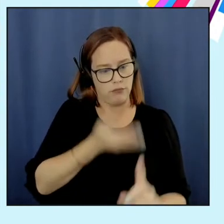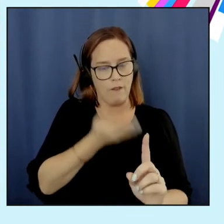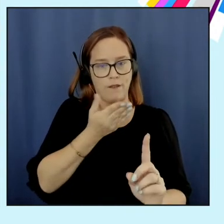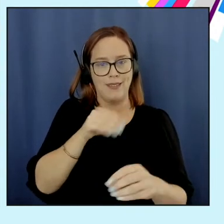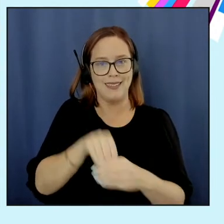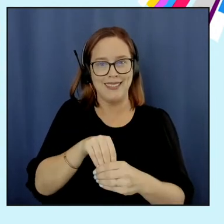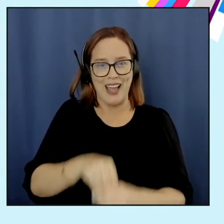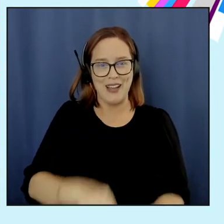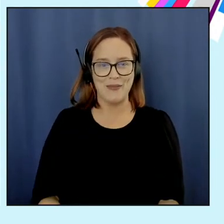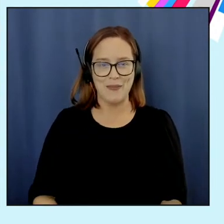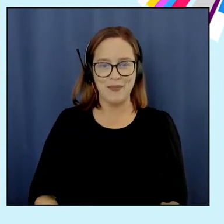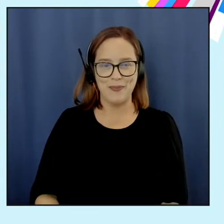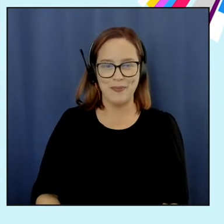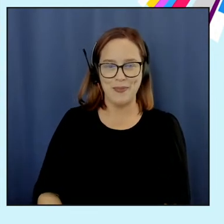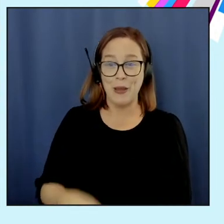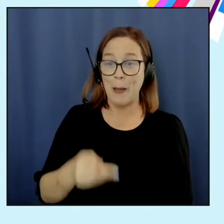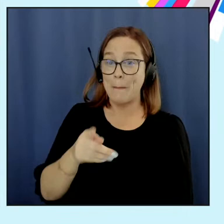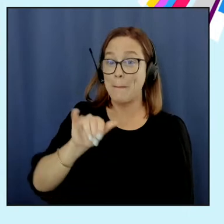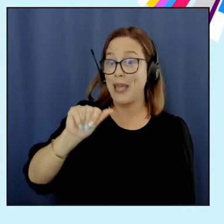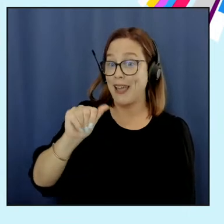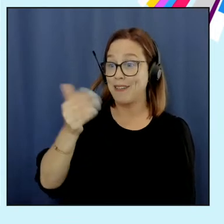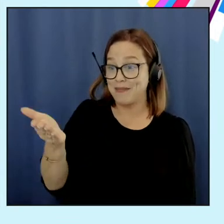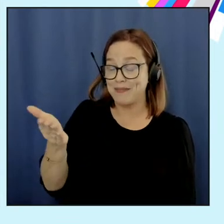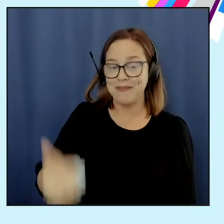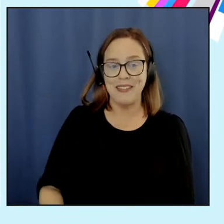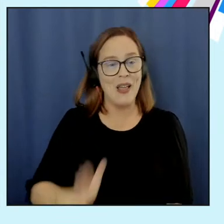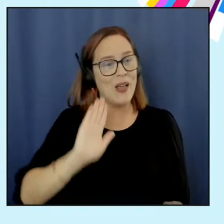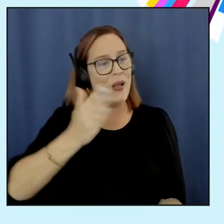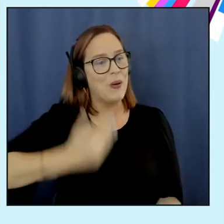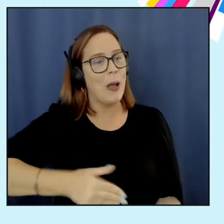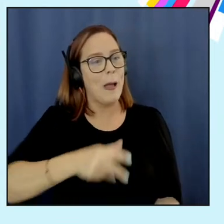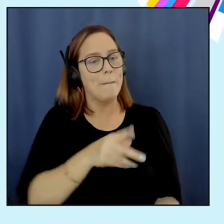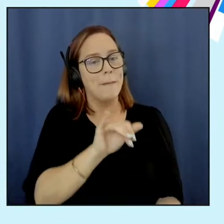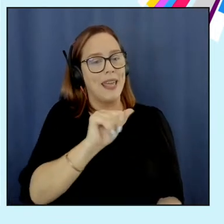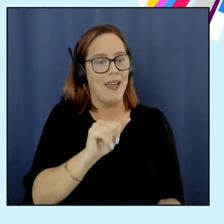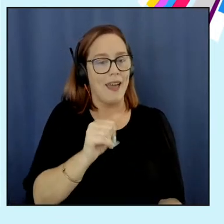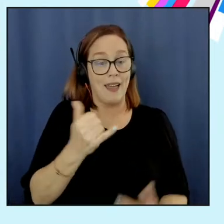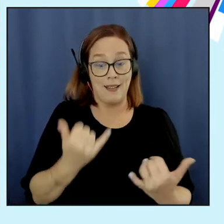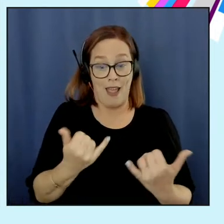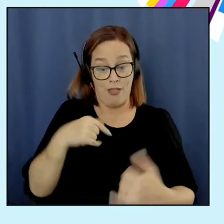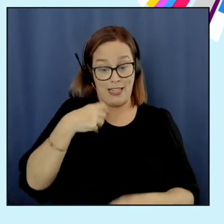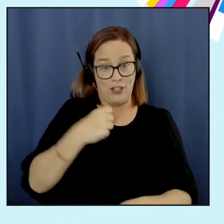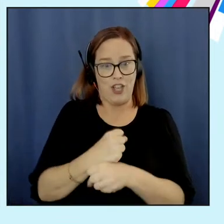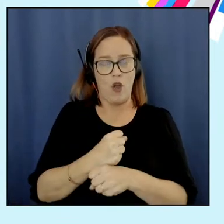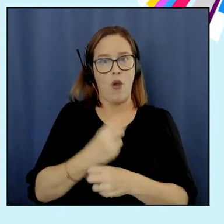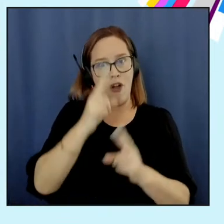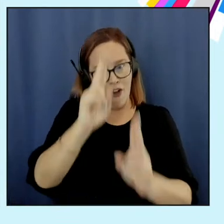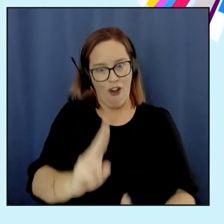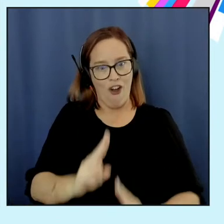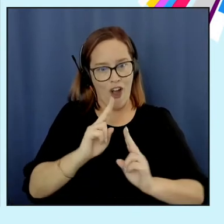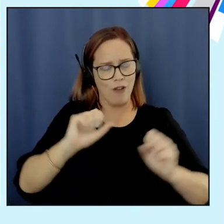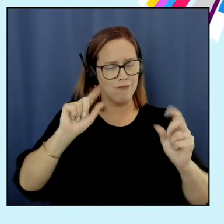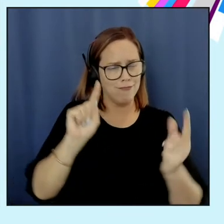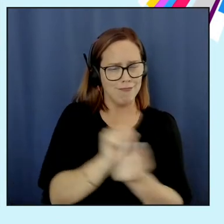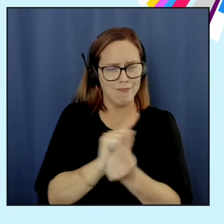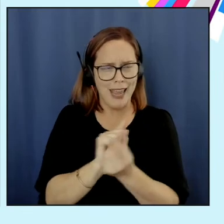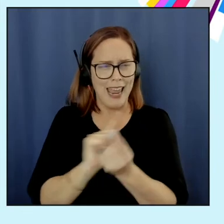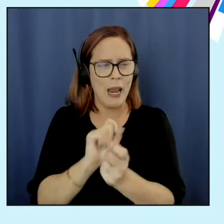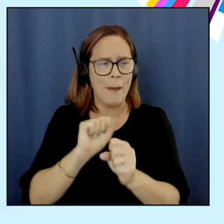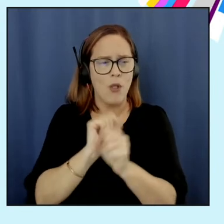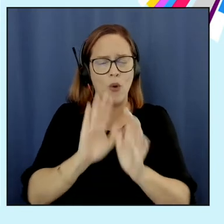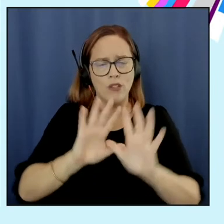Hi, everyone. I'm Pia, and this year I had the honor to meet employees across the globe, all of whom are the heart and soul of this year's